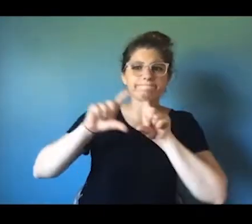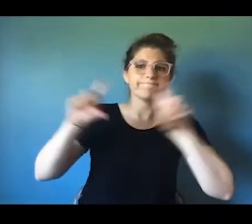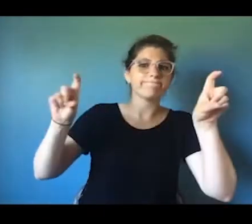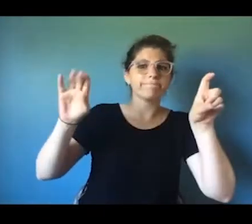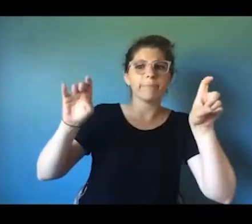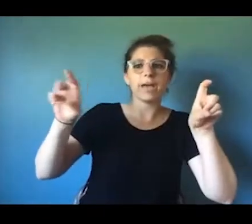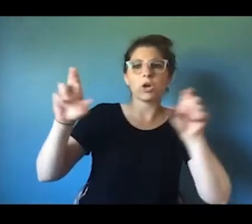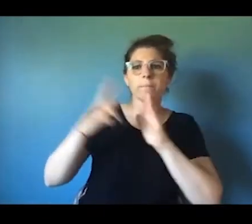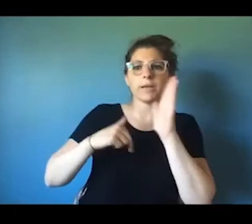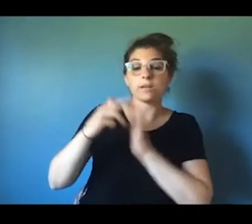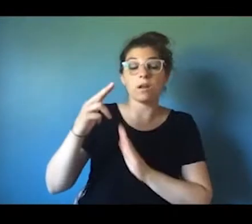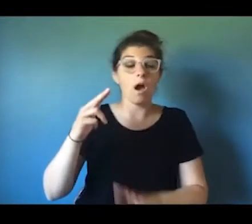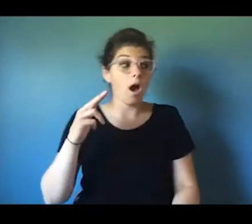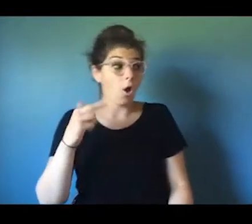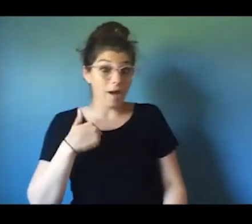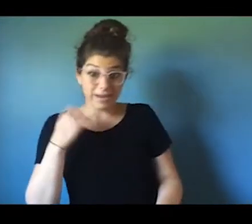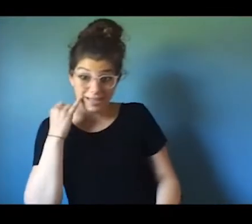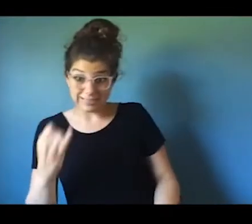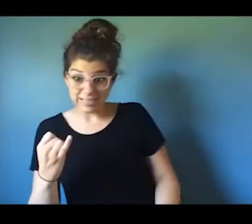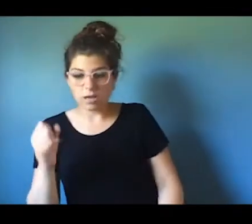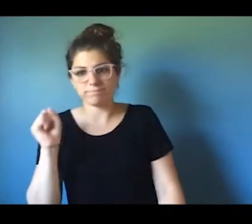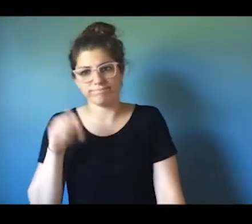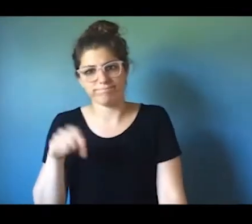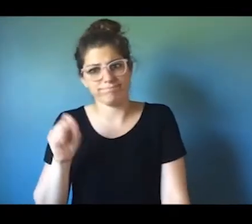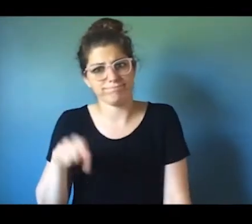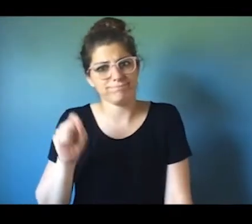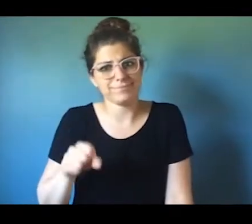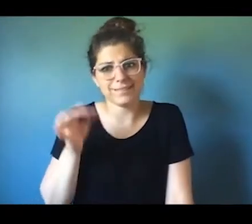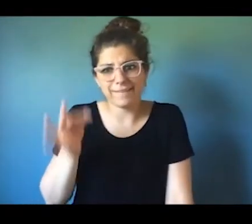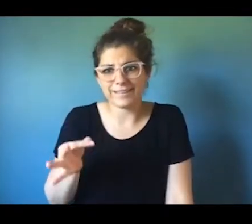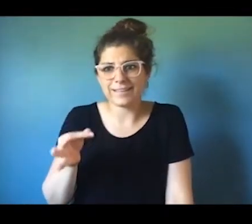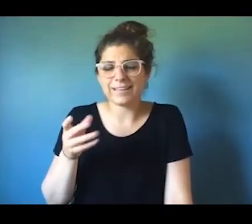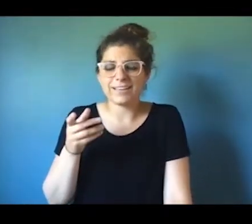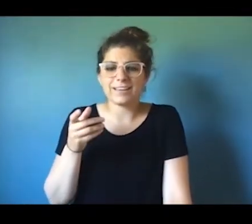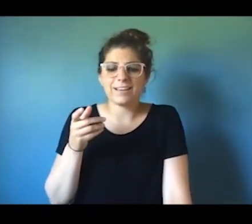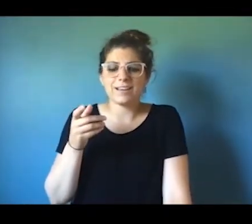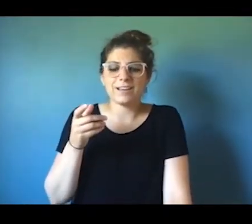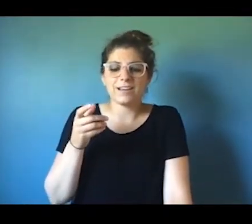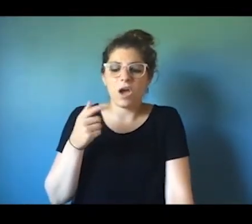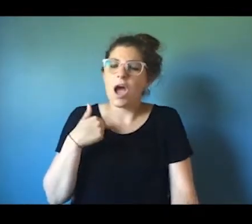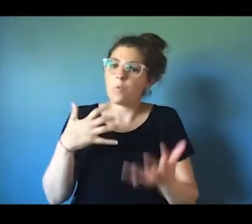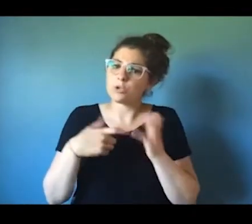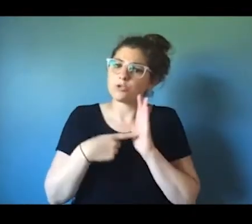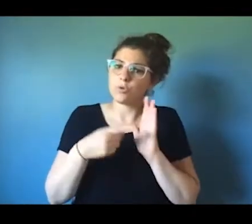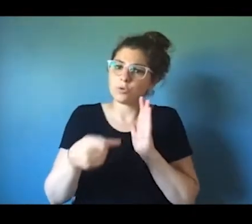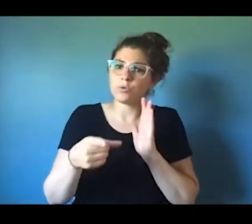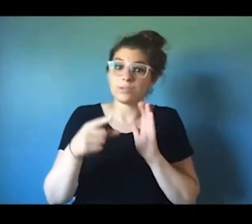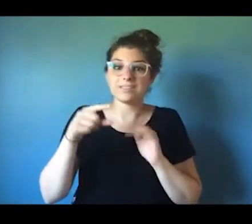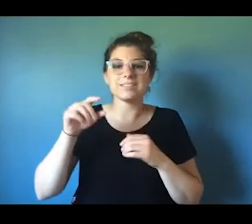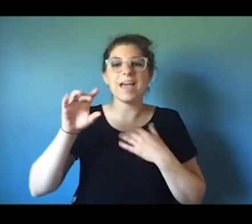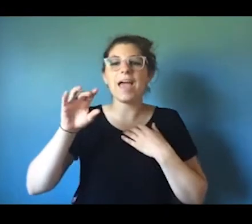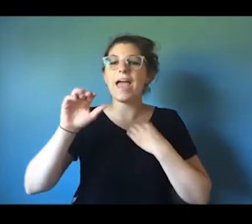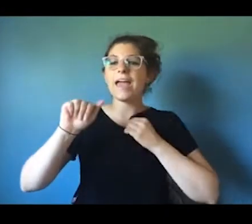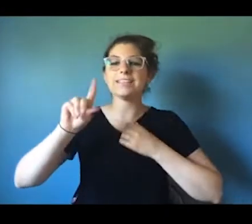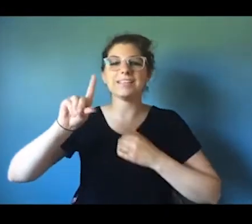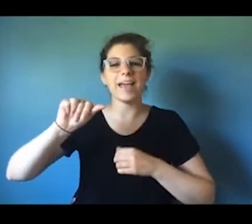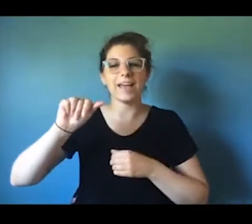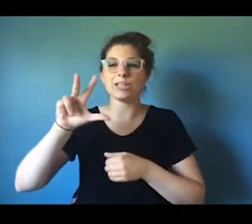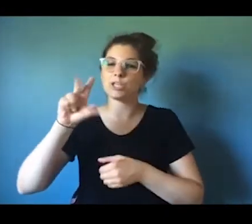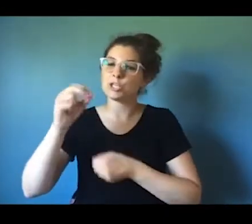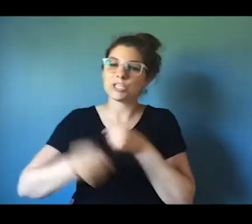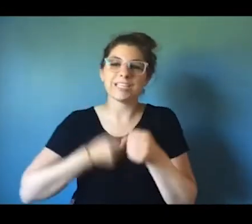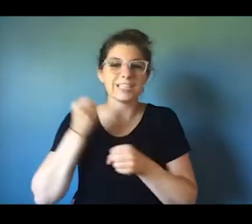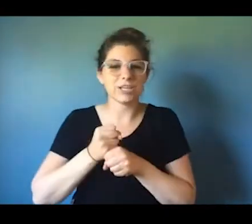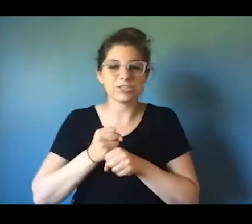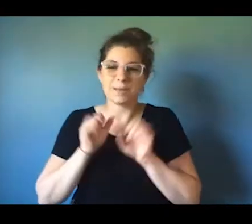or a theme in mind for your banner painting? Oh my goodness, do I have an idea for the painting? I certainly do. And so what